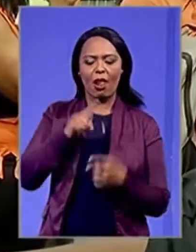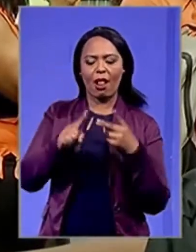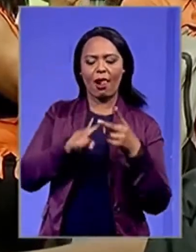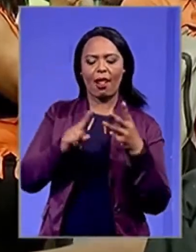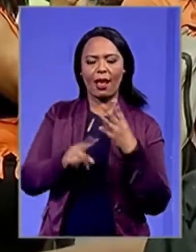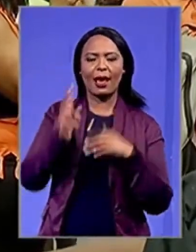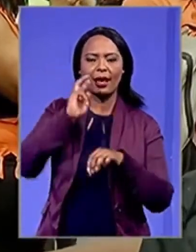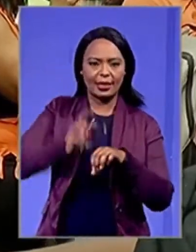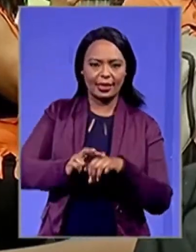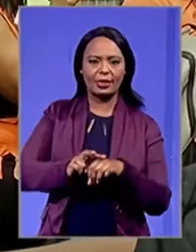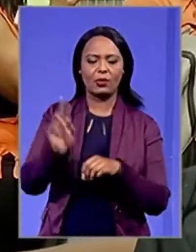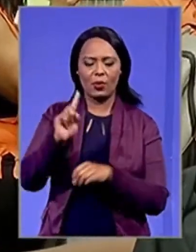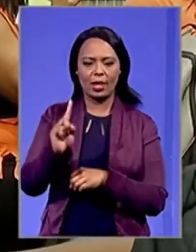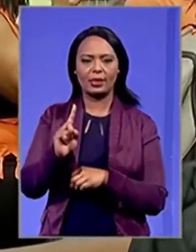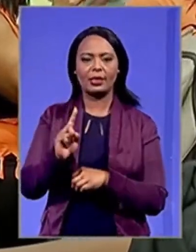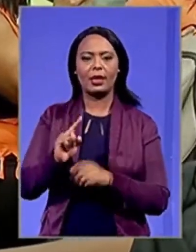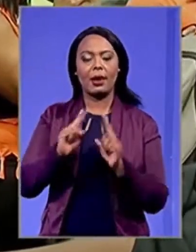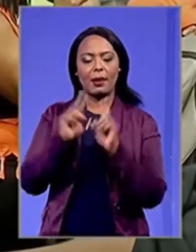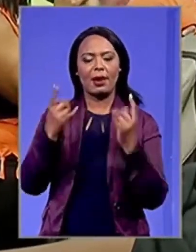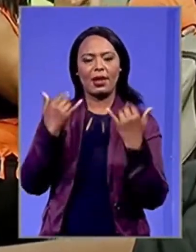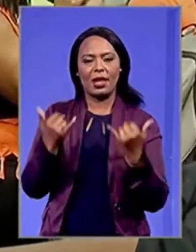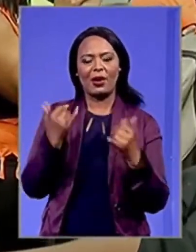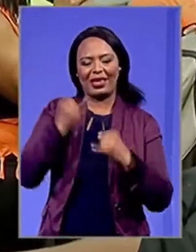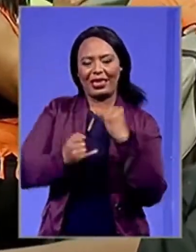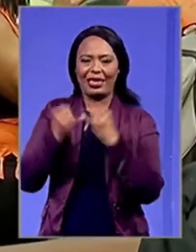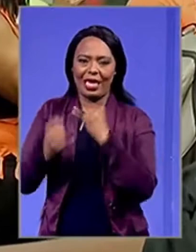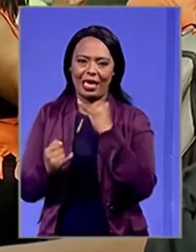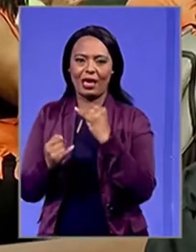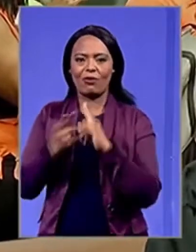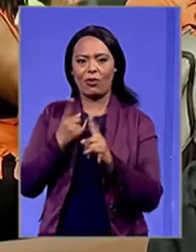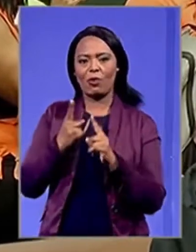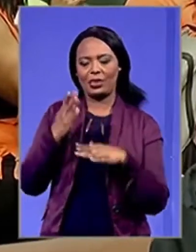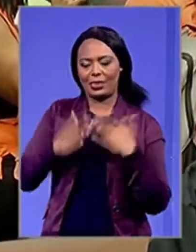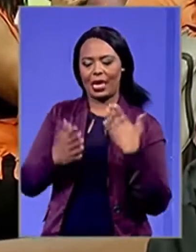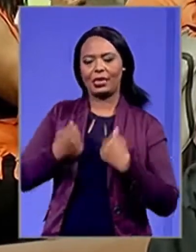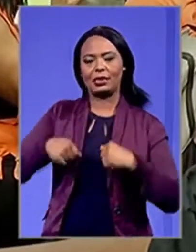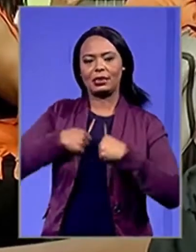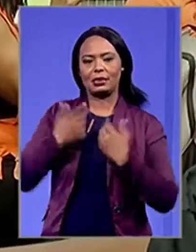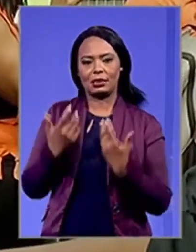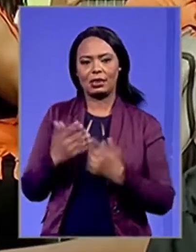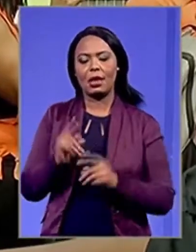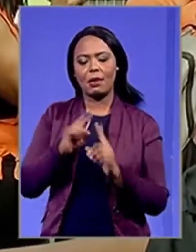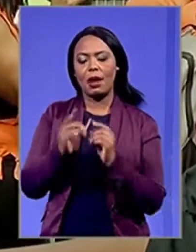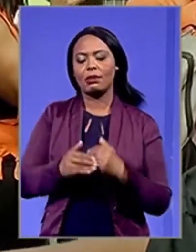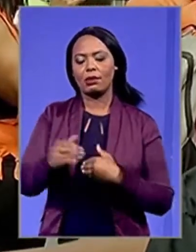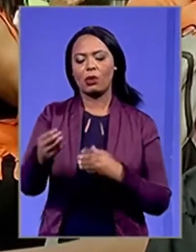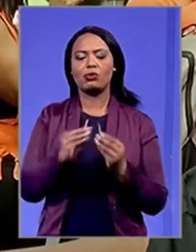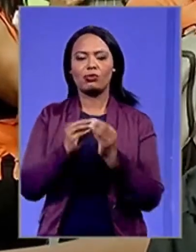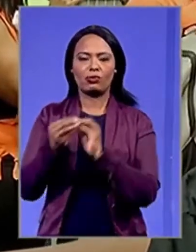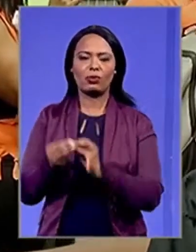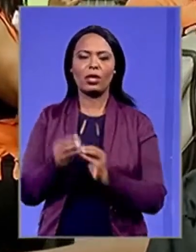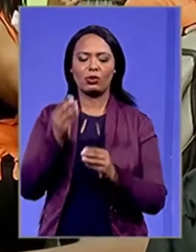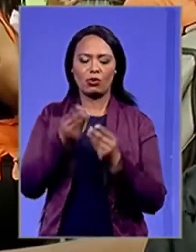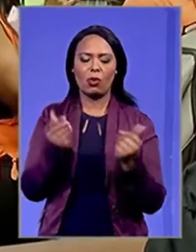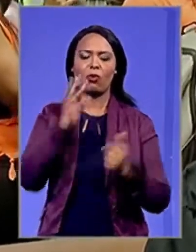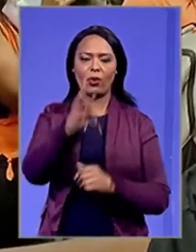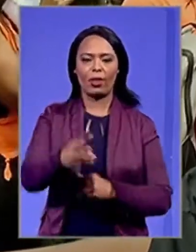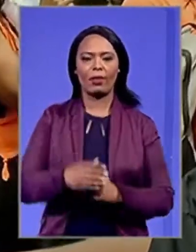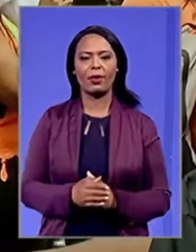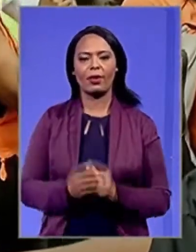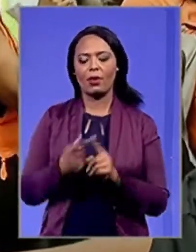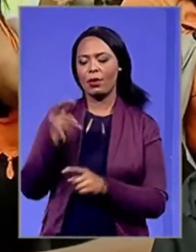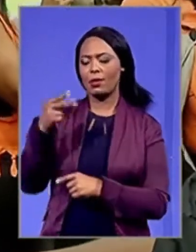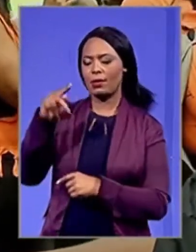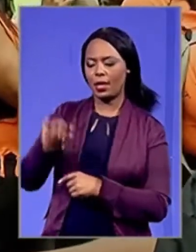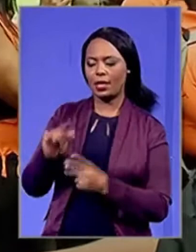we wanted to bring, but these are the errors that we will be able to correct amongst ourselves as the NPA and the